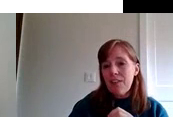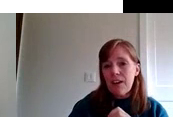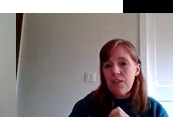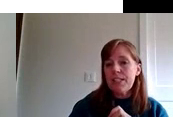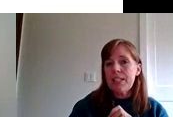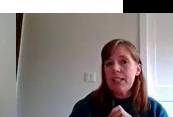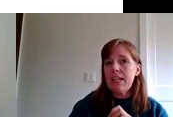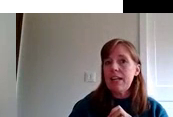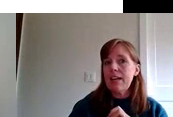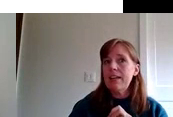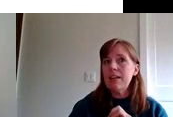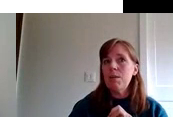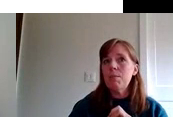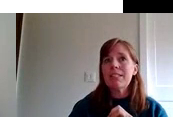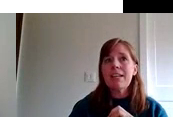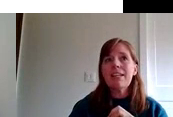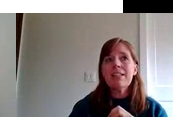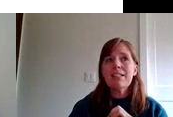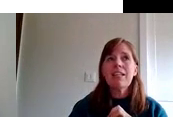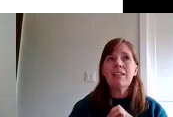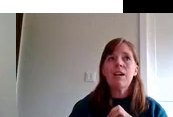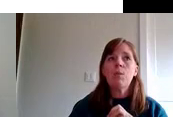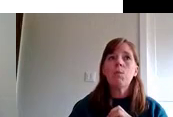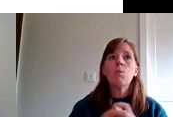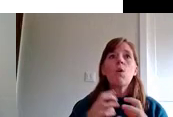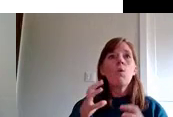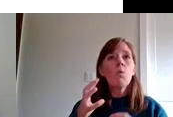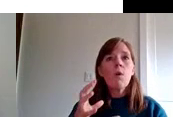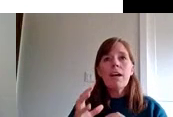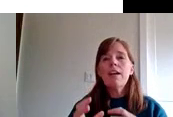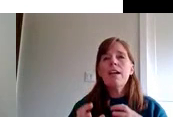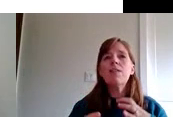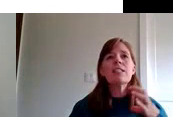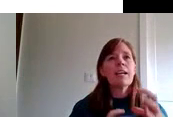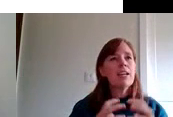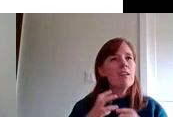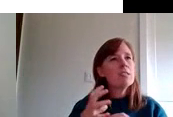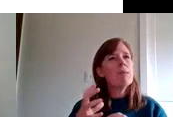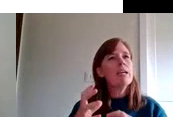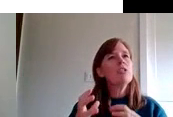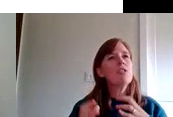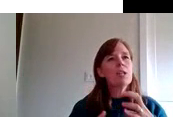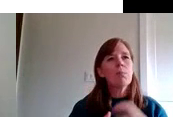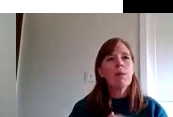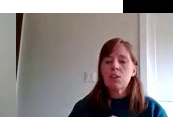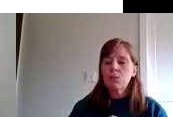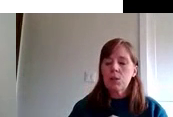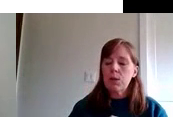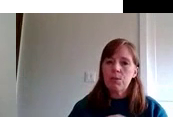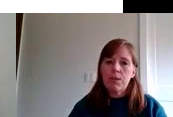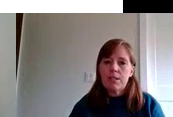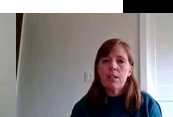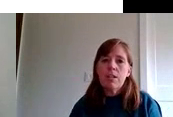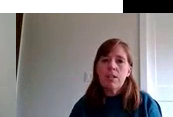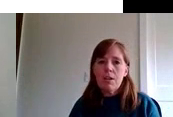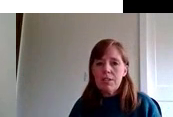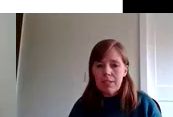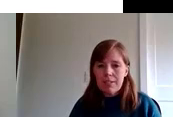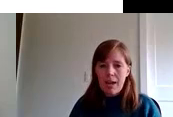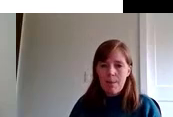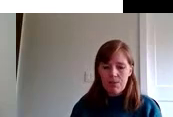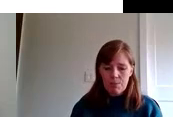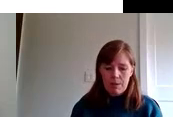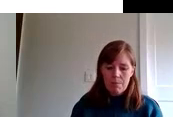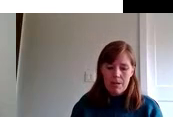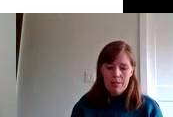the chat for others to see. And I'm excited to see what this kind of has made you think about as we're going through this. So